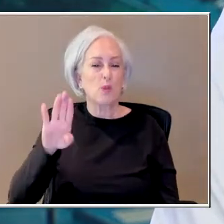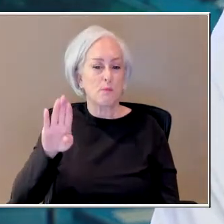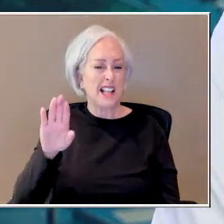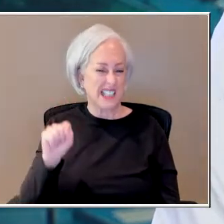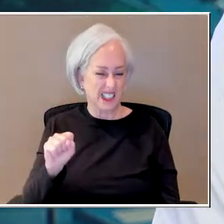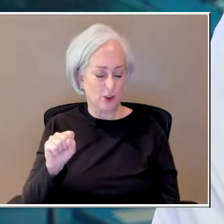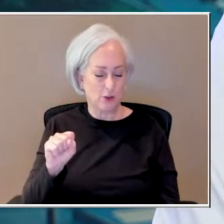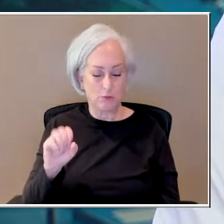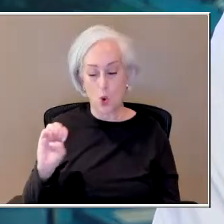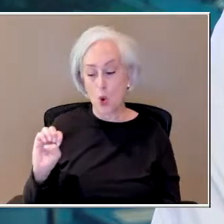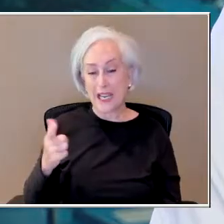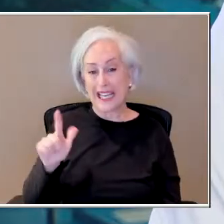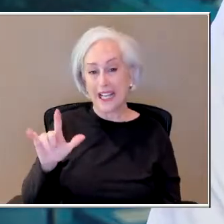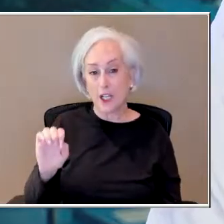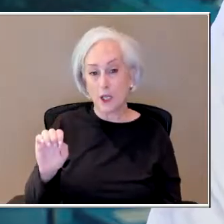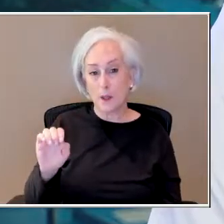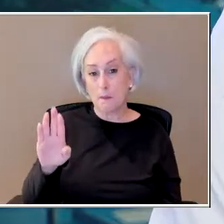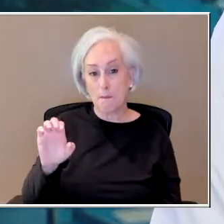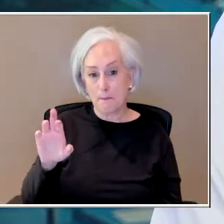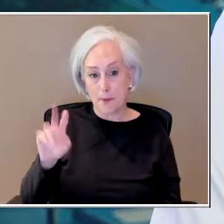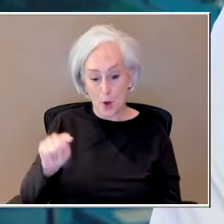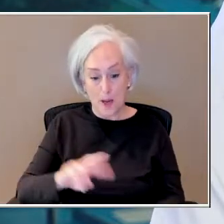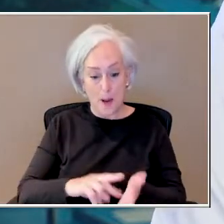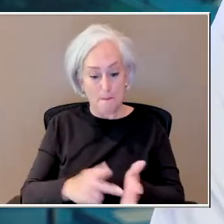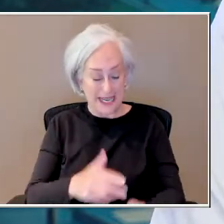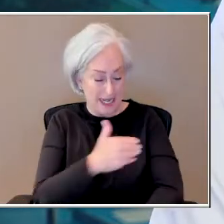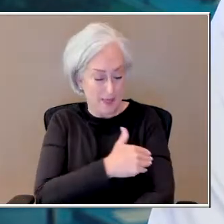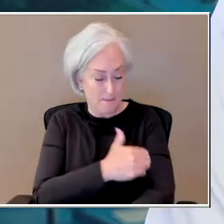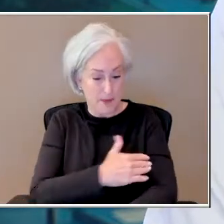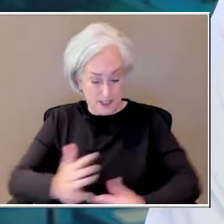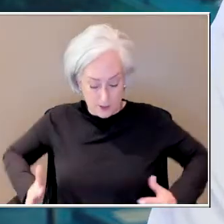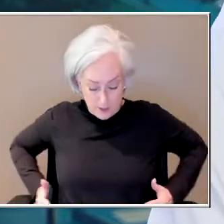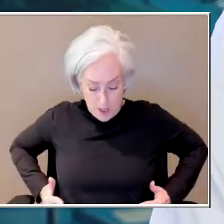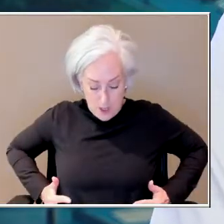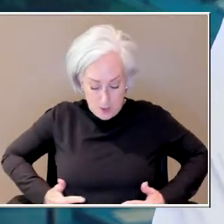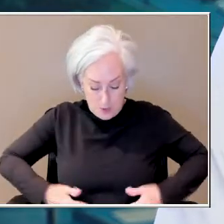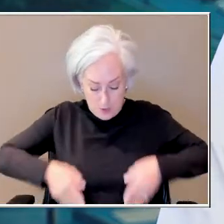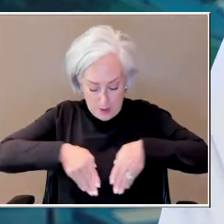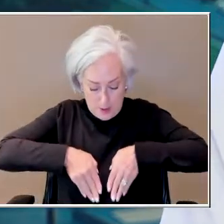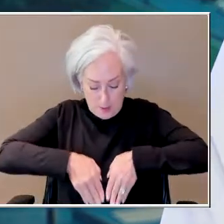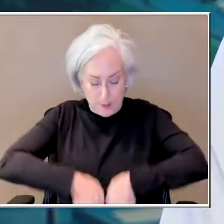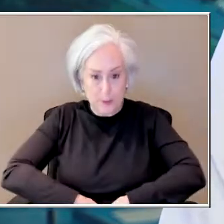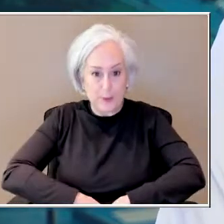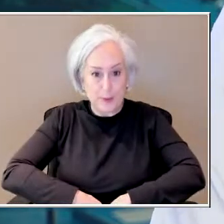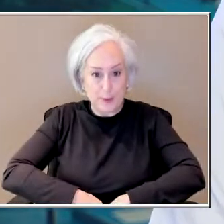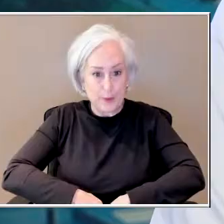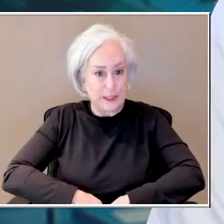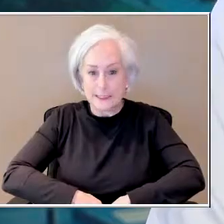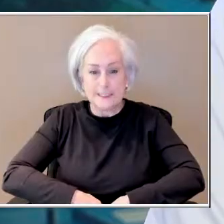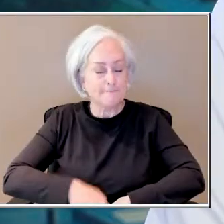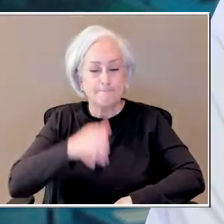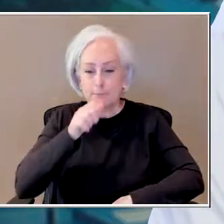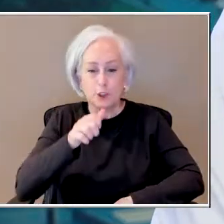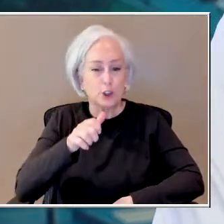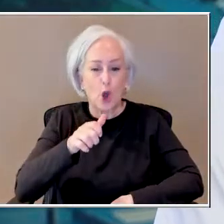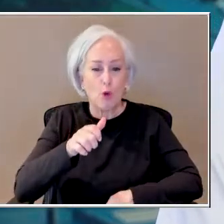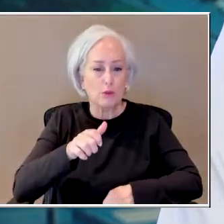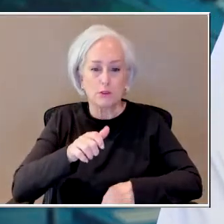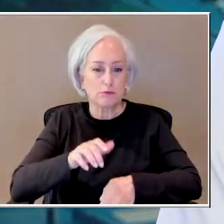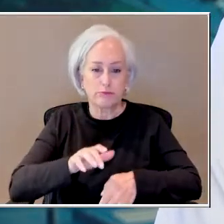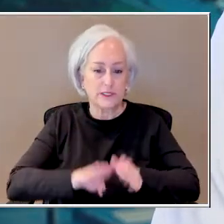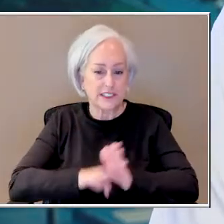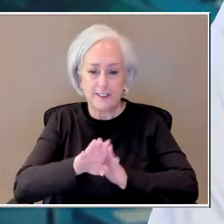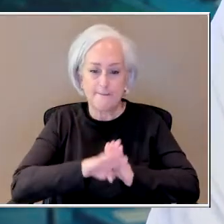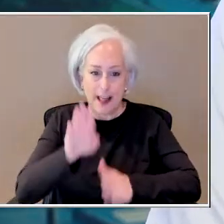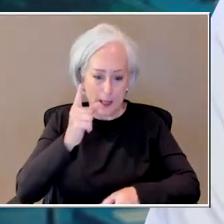the congenital malformation of the abdominal musculature, but also has urogenital malformations, which can lead to kidney disease and